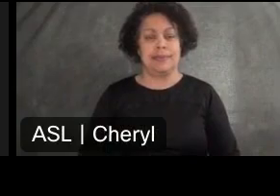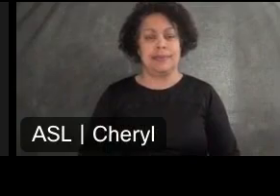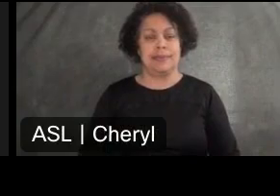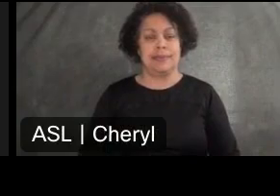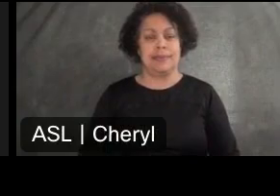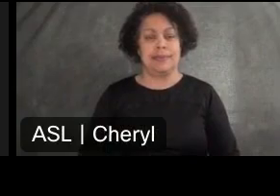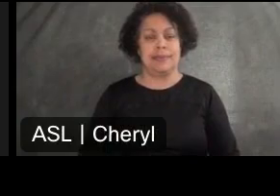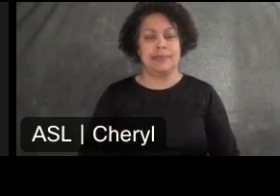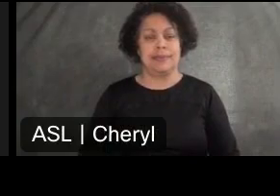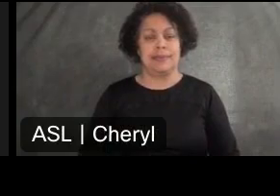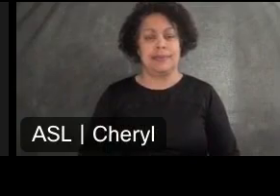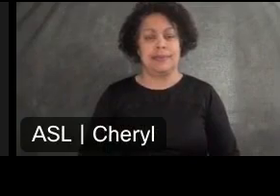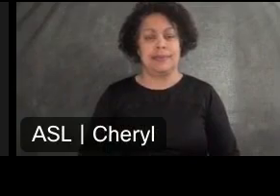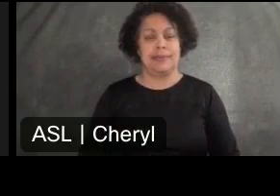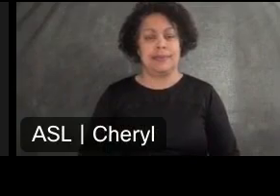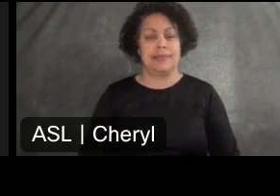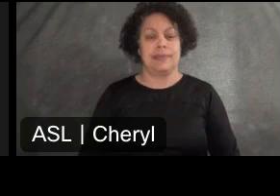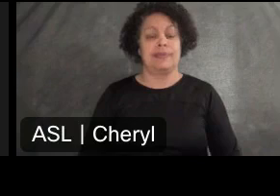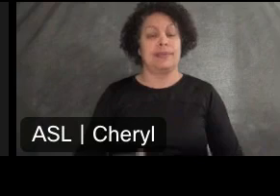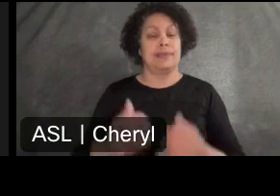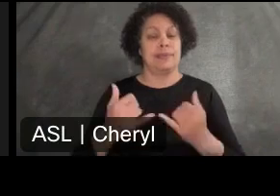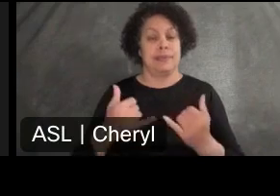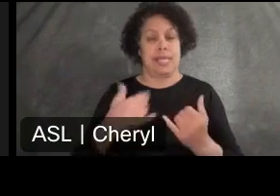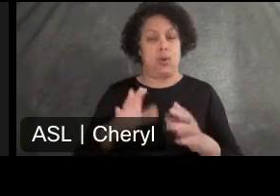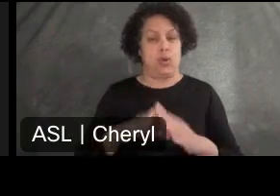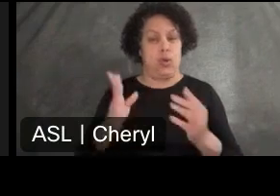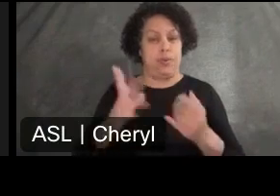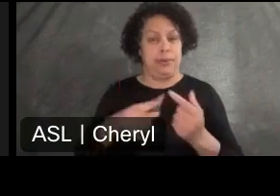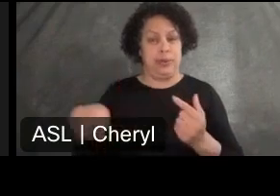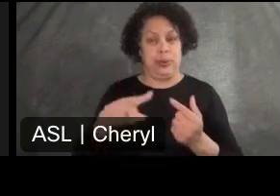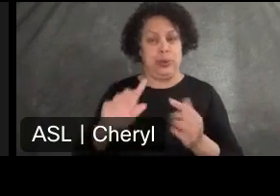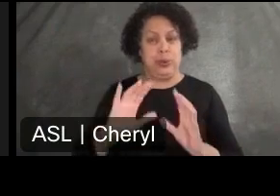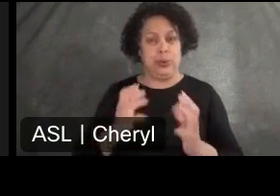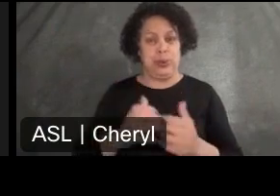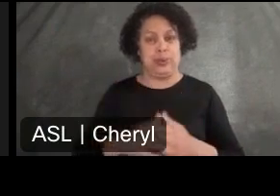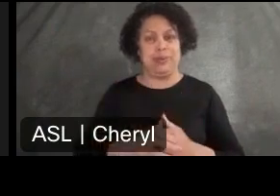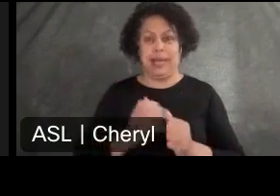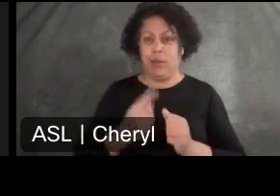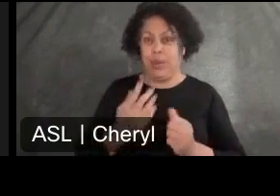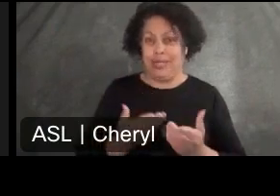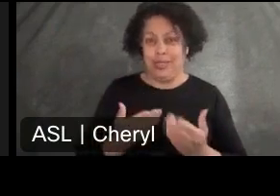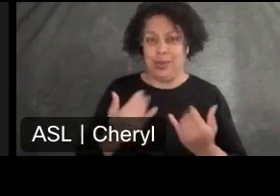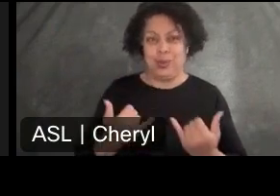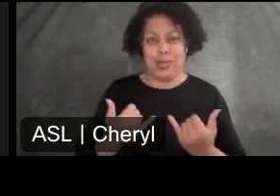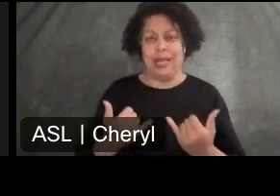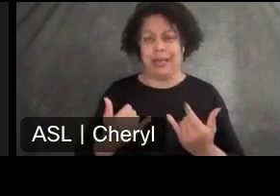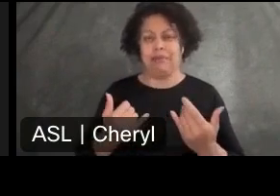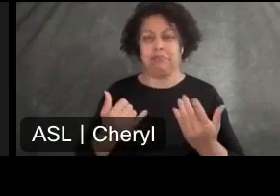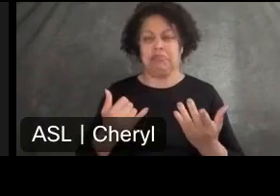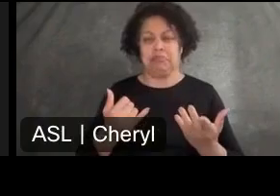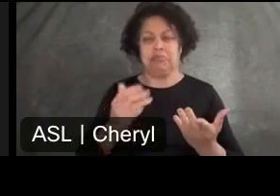Now, I want to open this up to the group, to everyone who's in today's audience, and